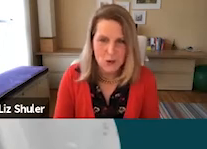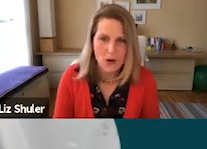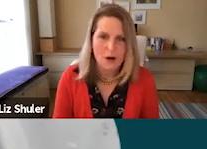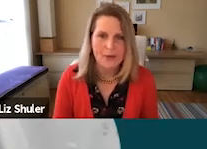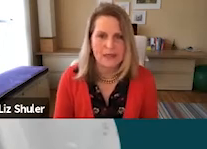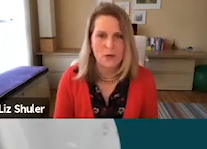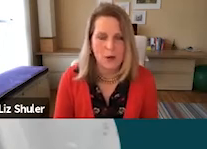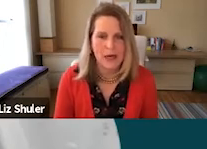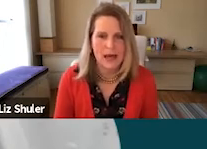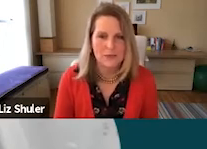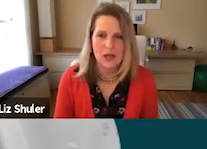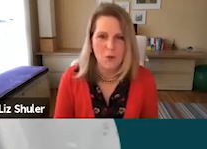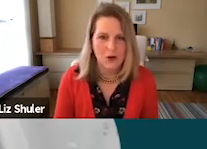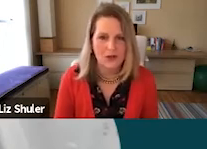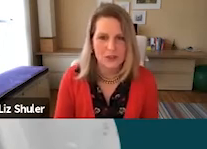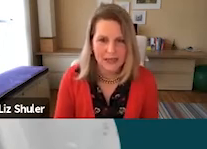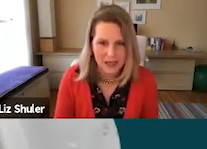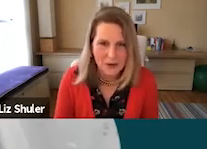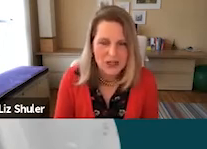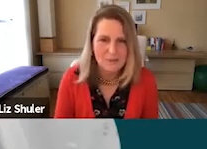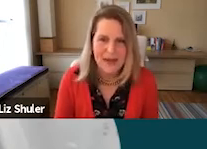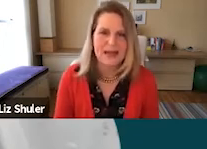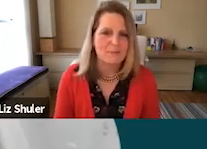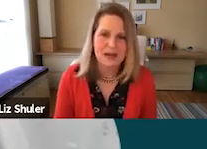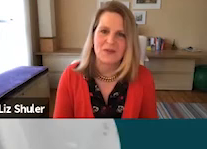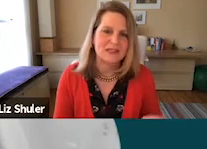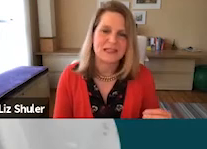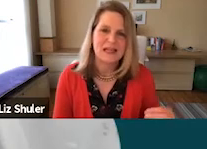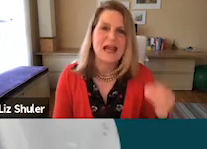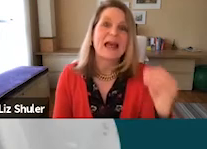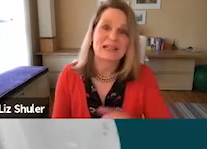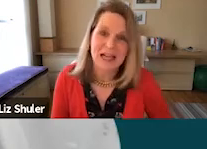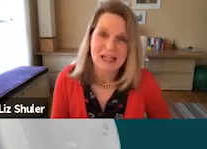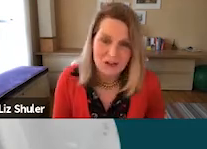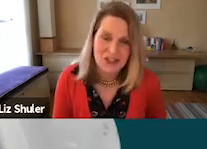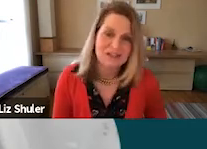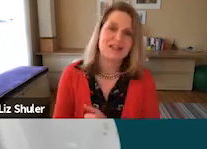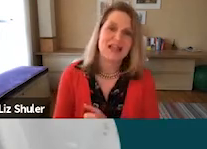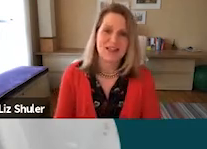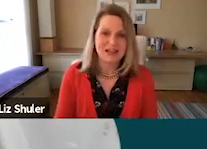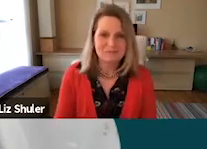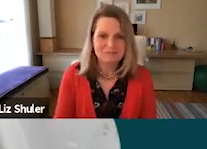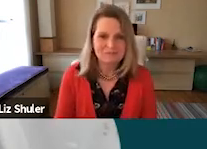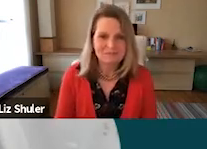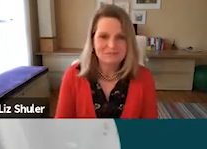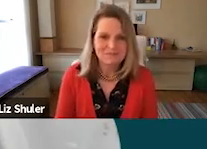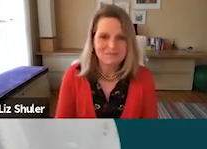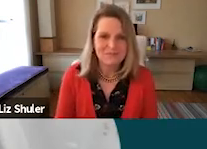going to restore our ability to organize with coworkers so we can negotiate pay and benefits and technology. Next